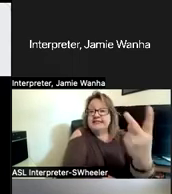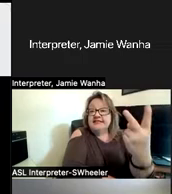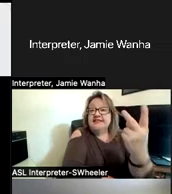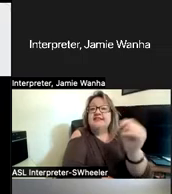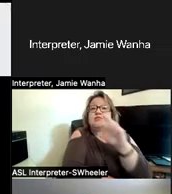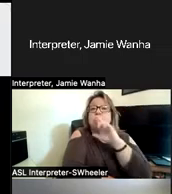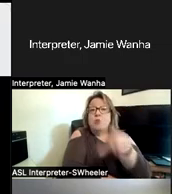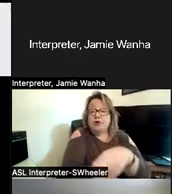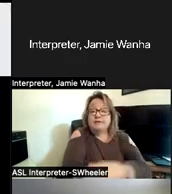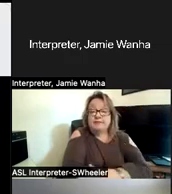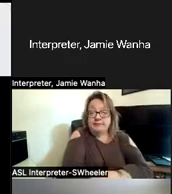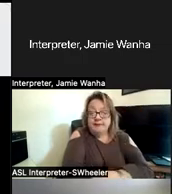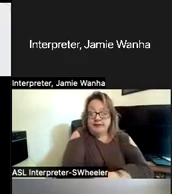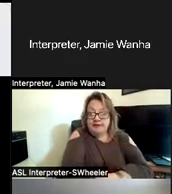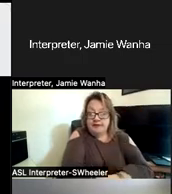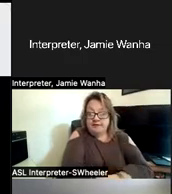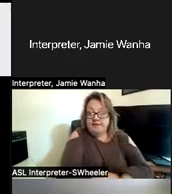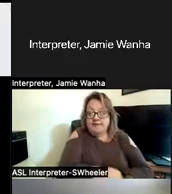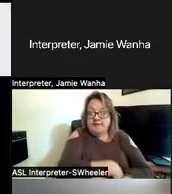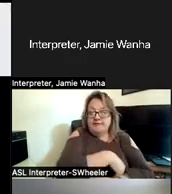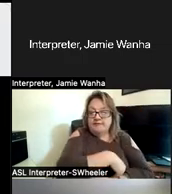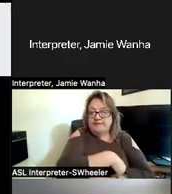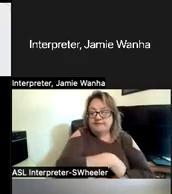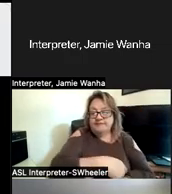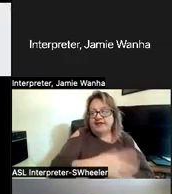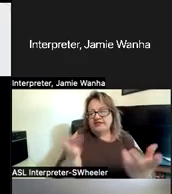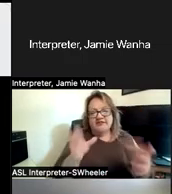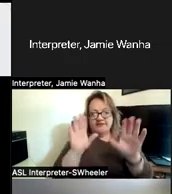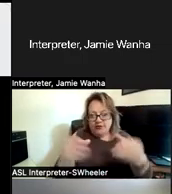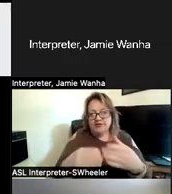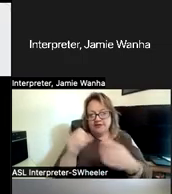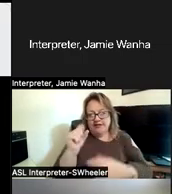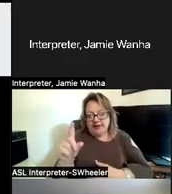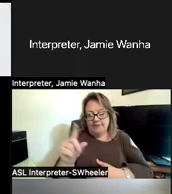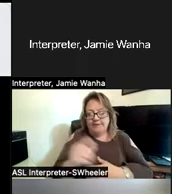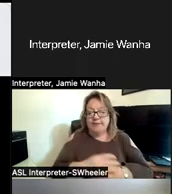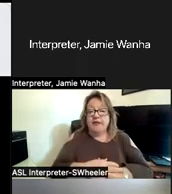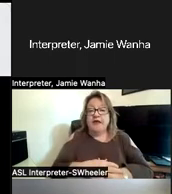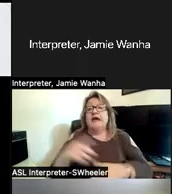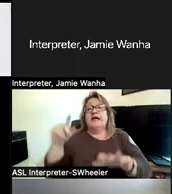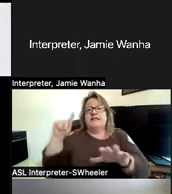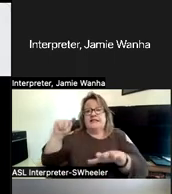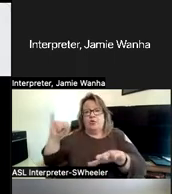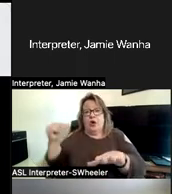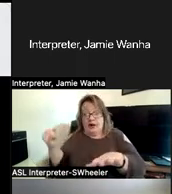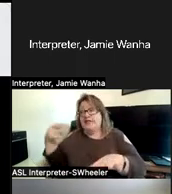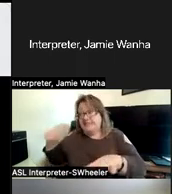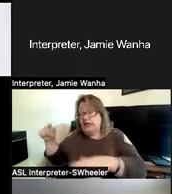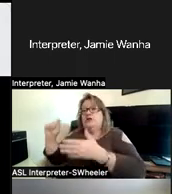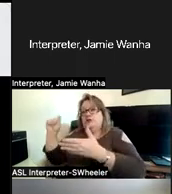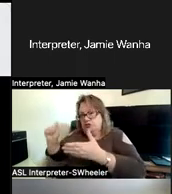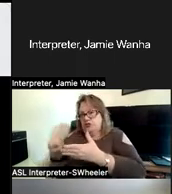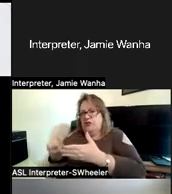report. It's addressing just basically San Diego. Our counterparts in Tijuana are still working. They have